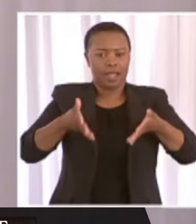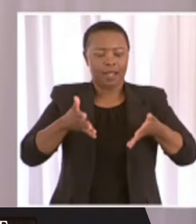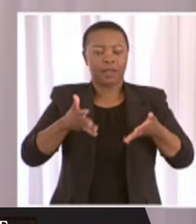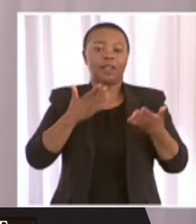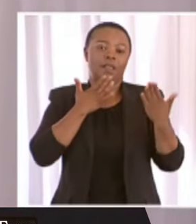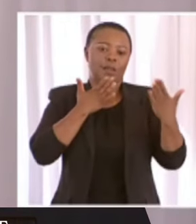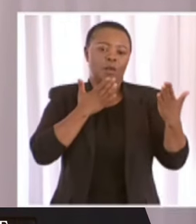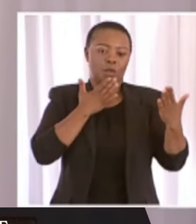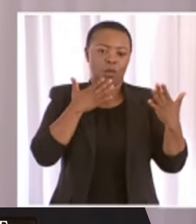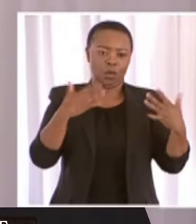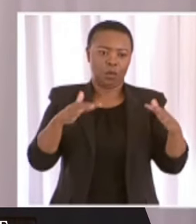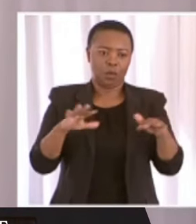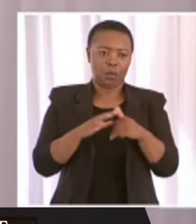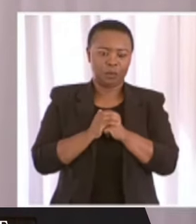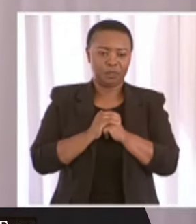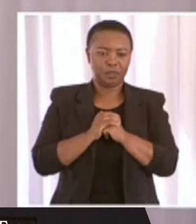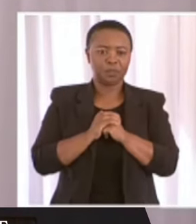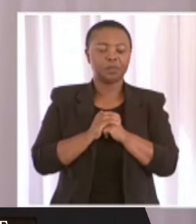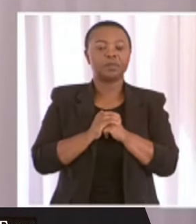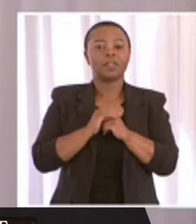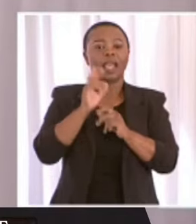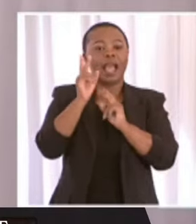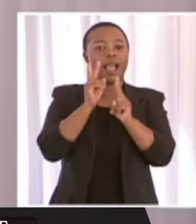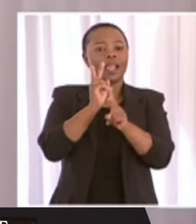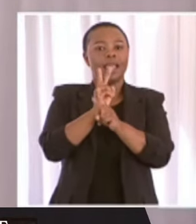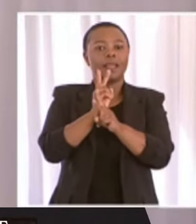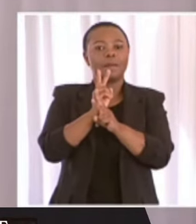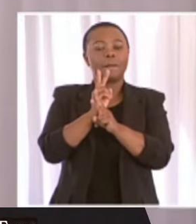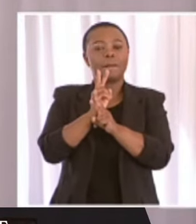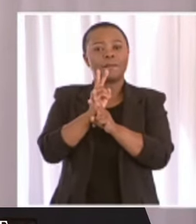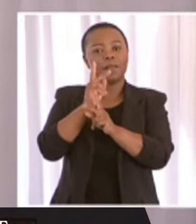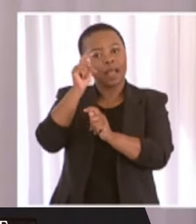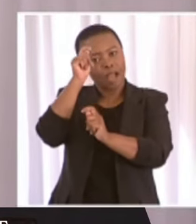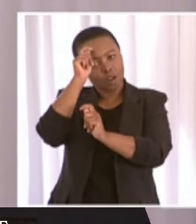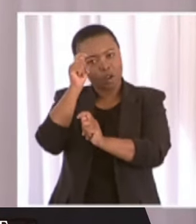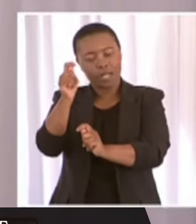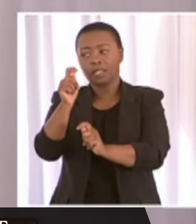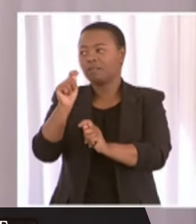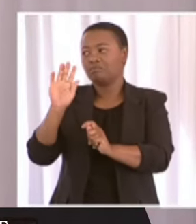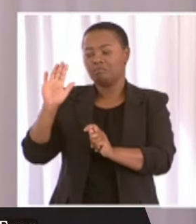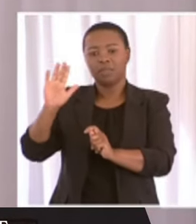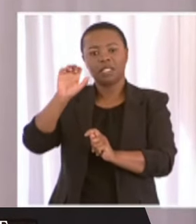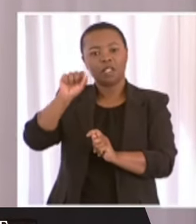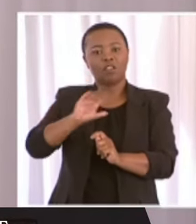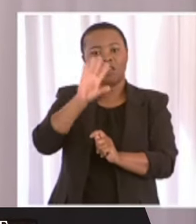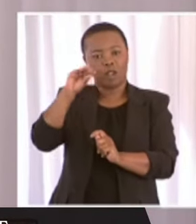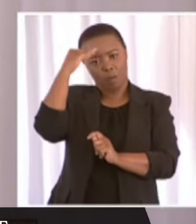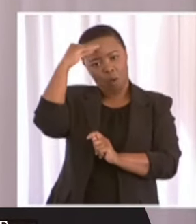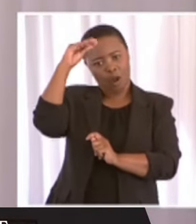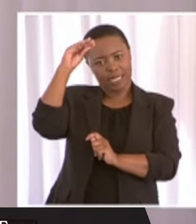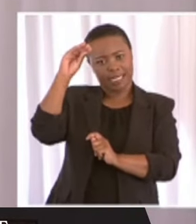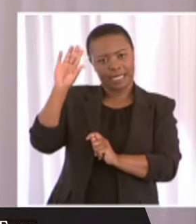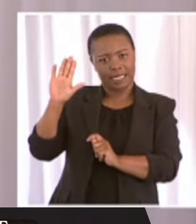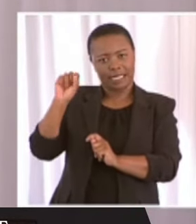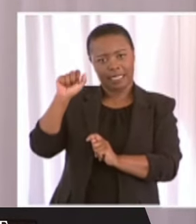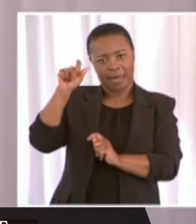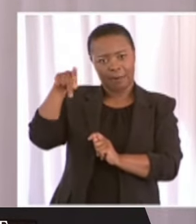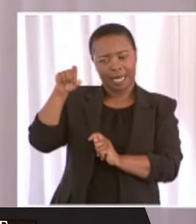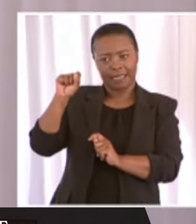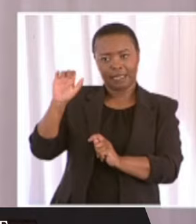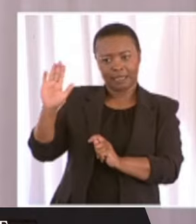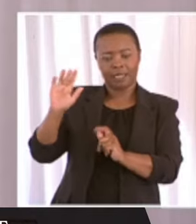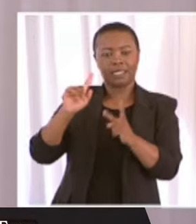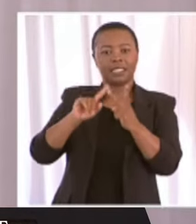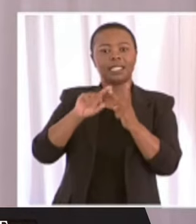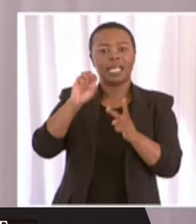much. Let me also acknowledge the South African police and the